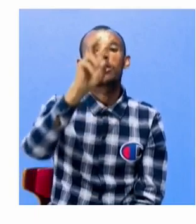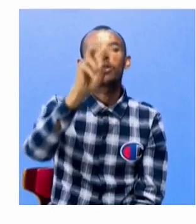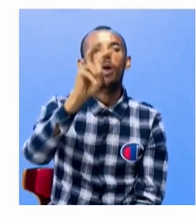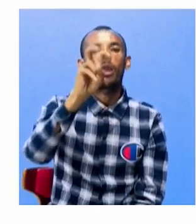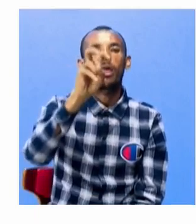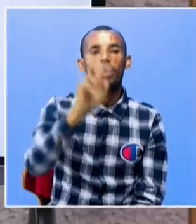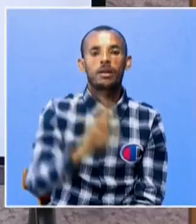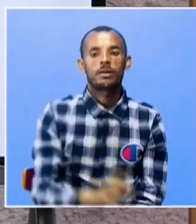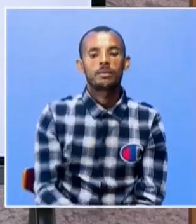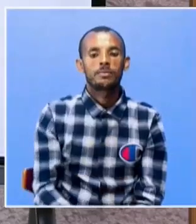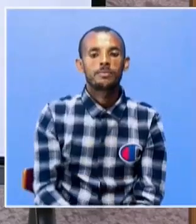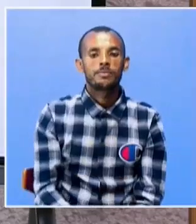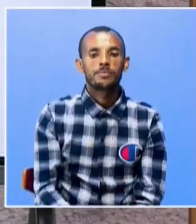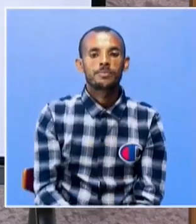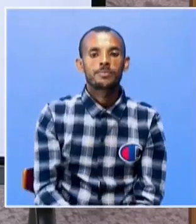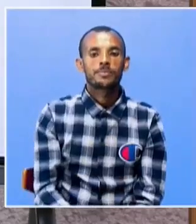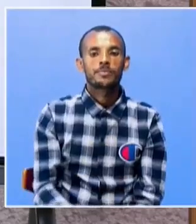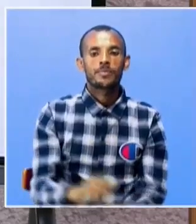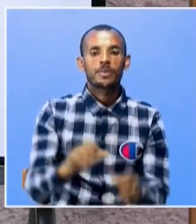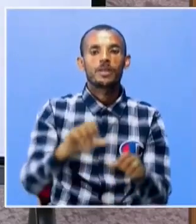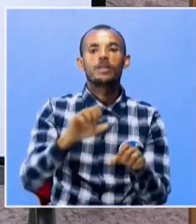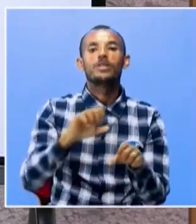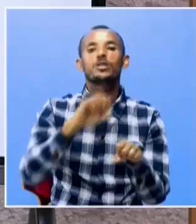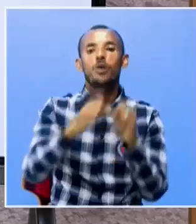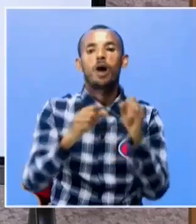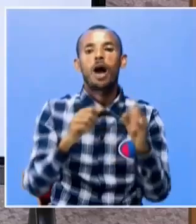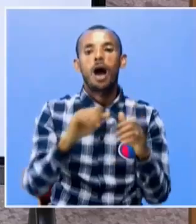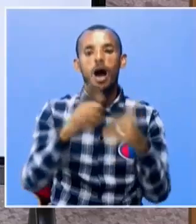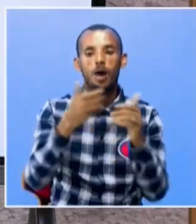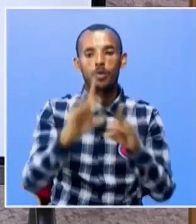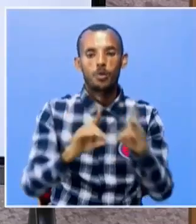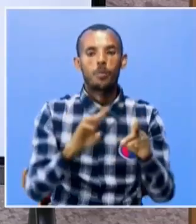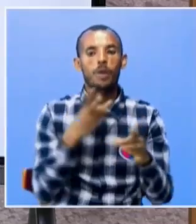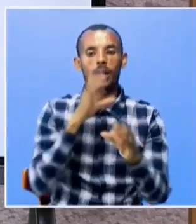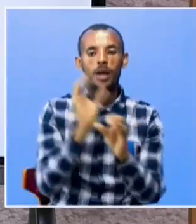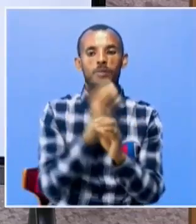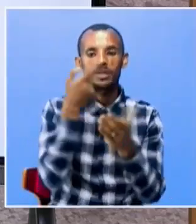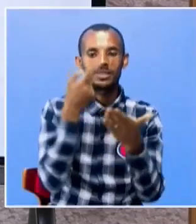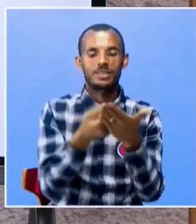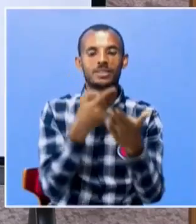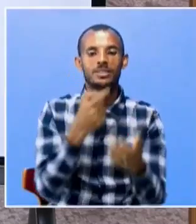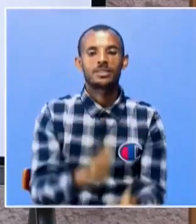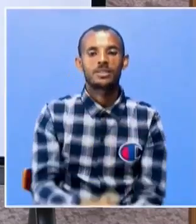120. So, how do you calculate this?